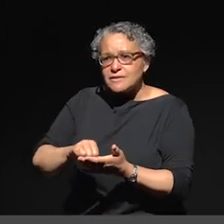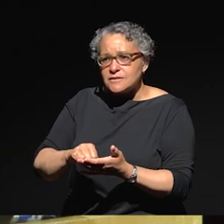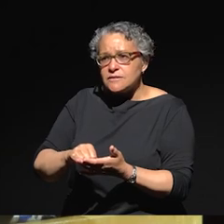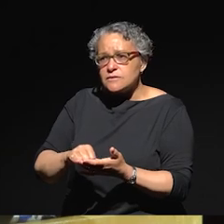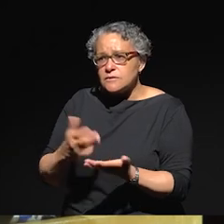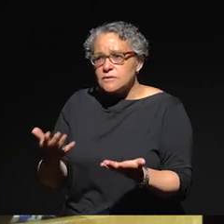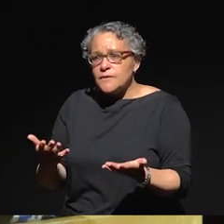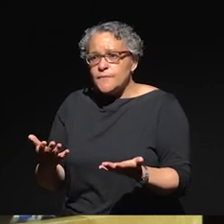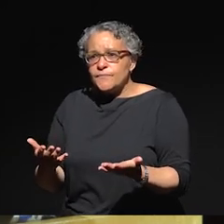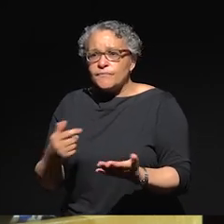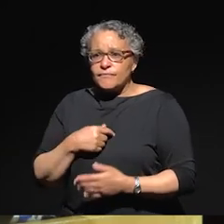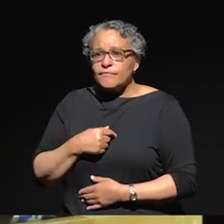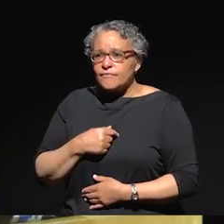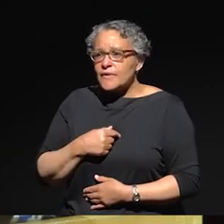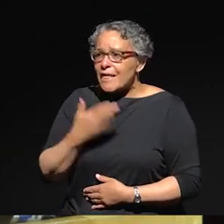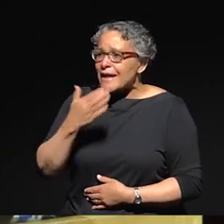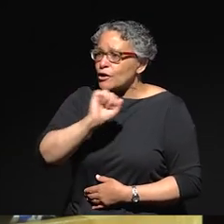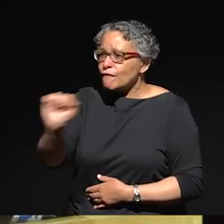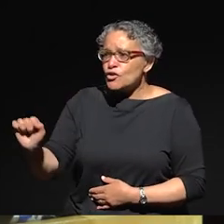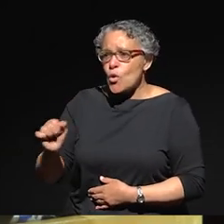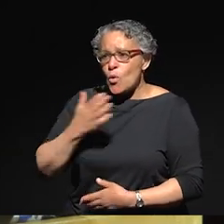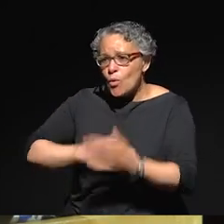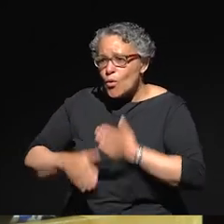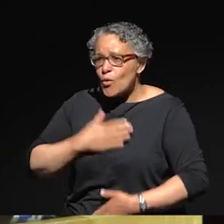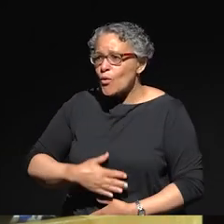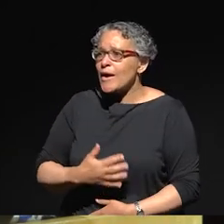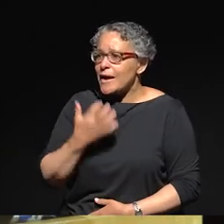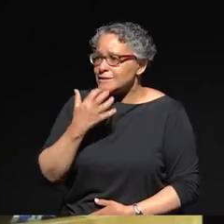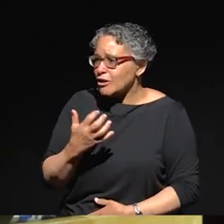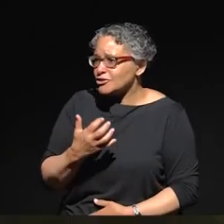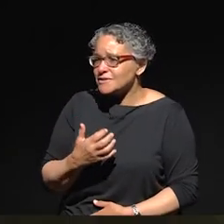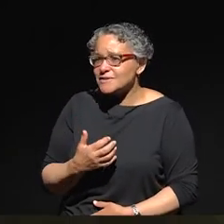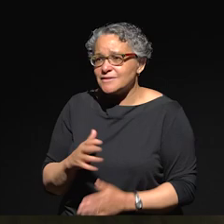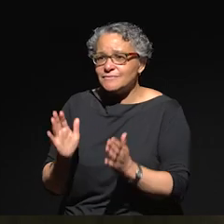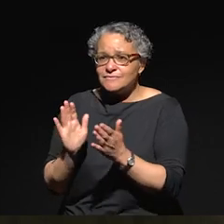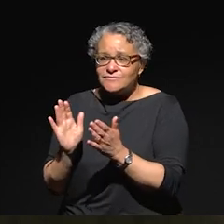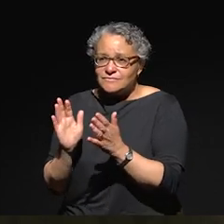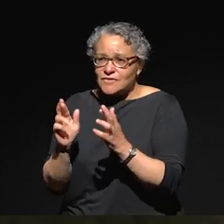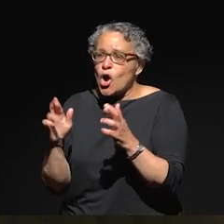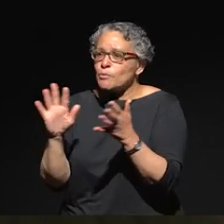about Raphael. Thank you for your indulgence, and hopefully enjoy the show. Thank you.